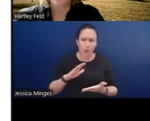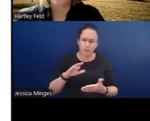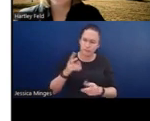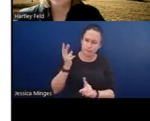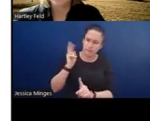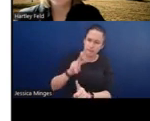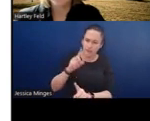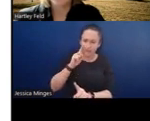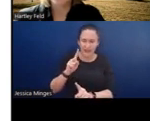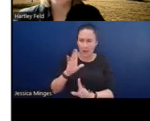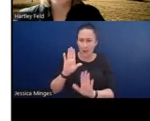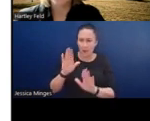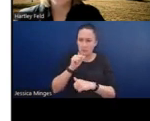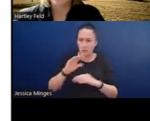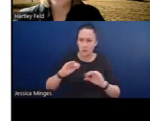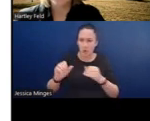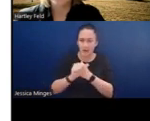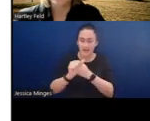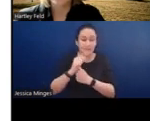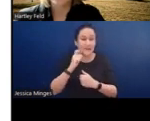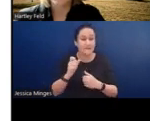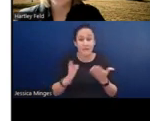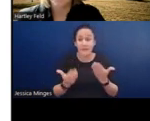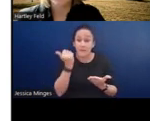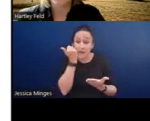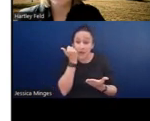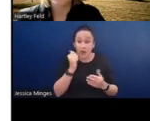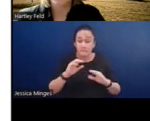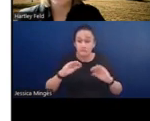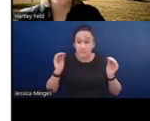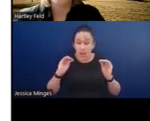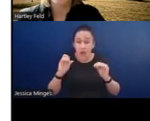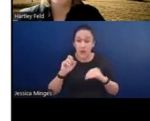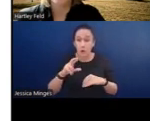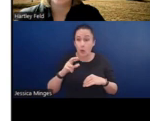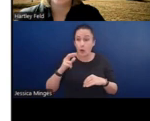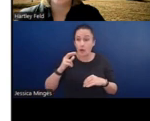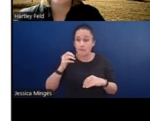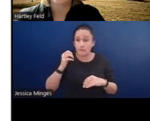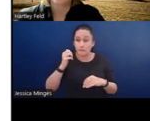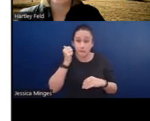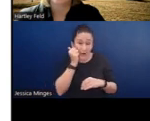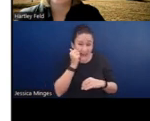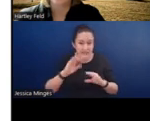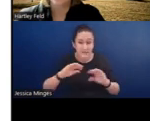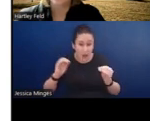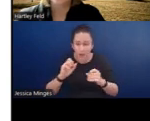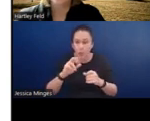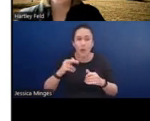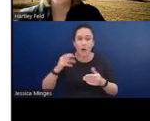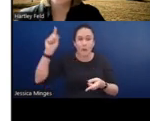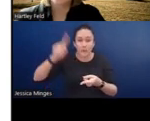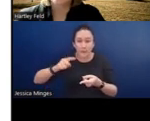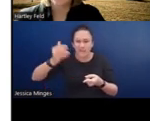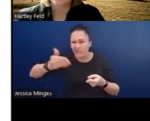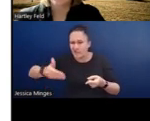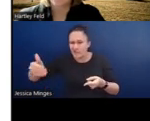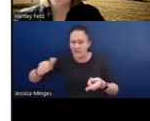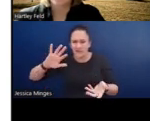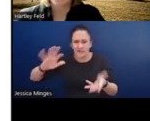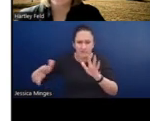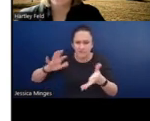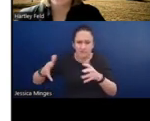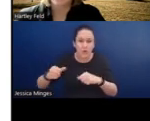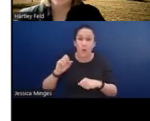have an irregular period or no period, and this can be common with people with opioid use disorder in particular, or that they don't have sex